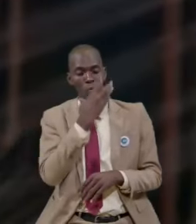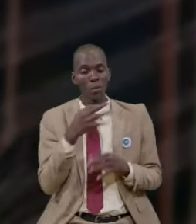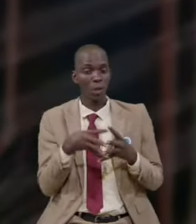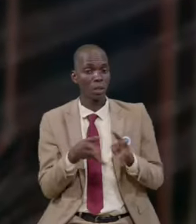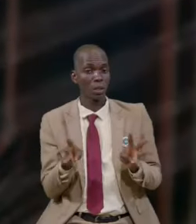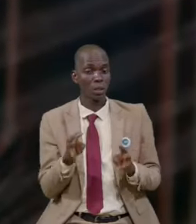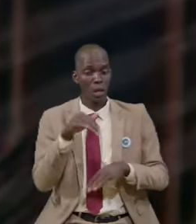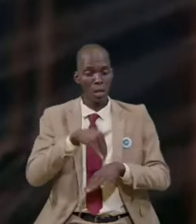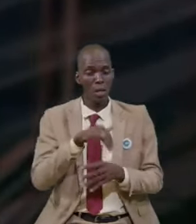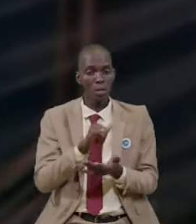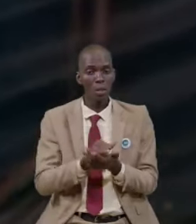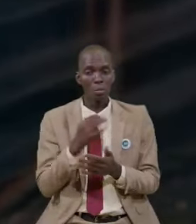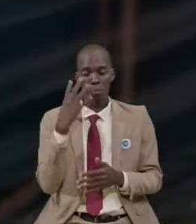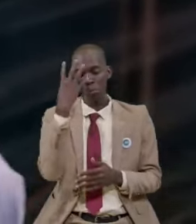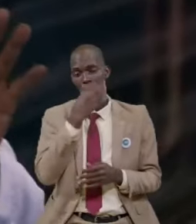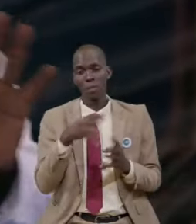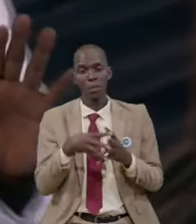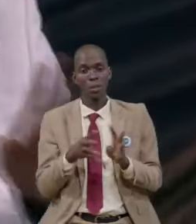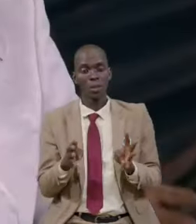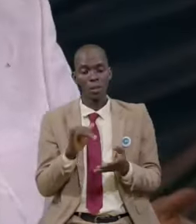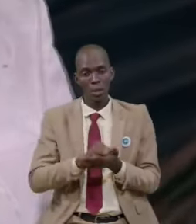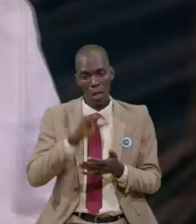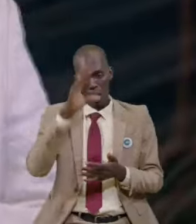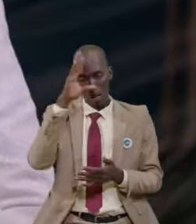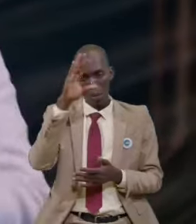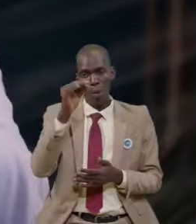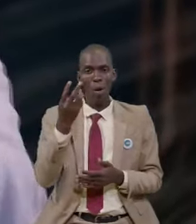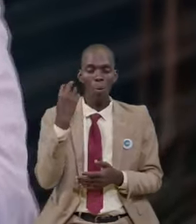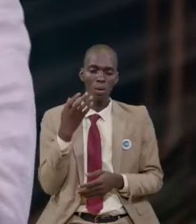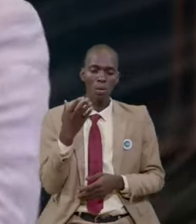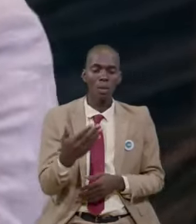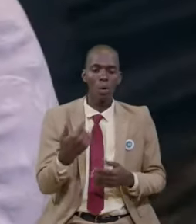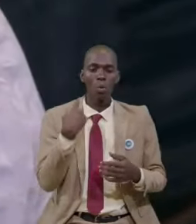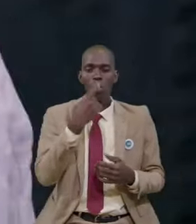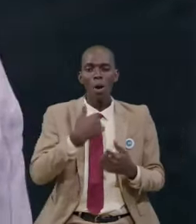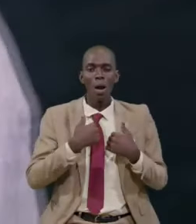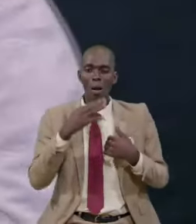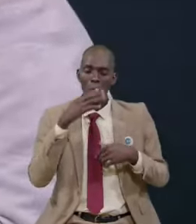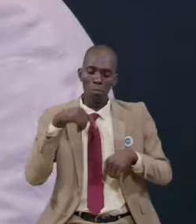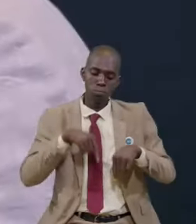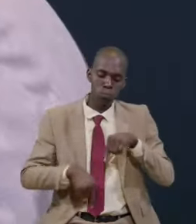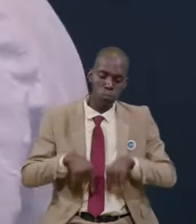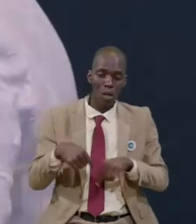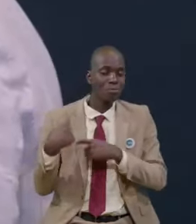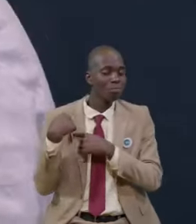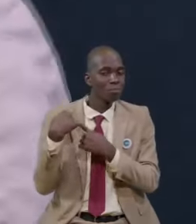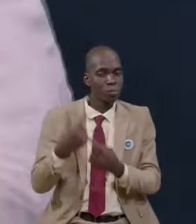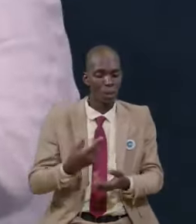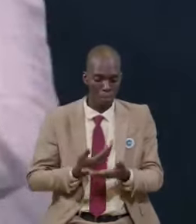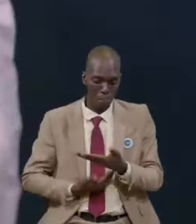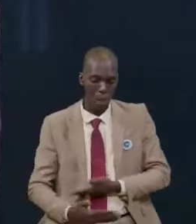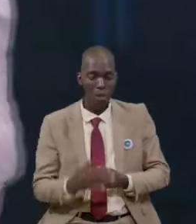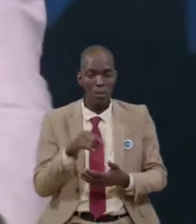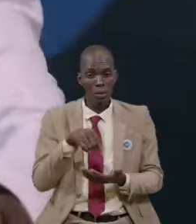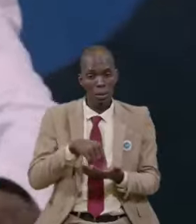there. She's been paralyzed, lame from the mother's womb. He had never walked. And